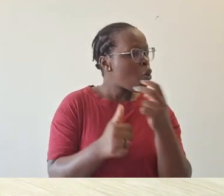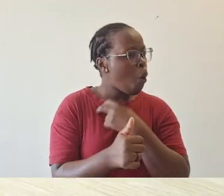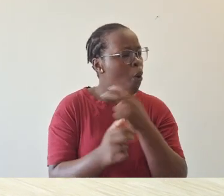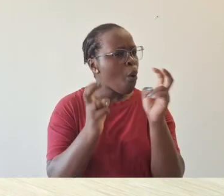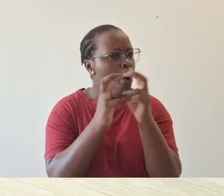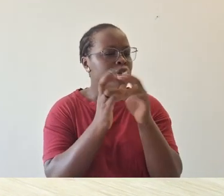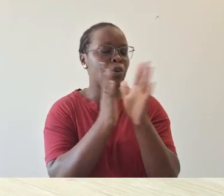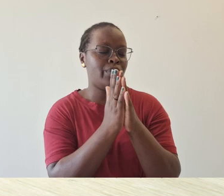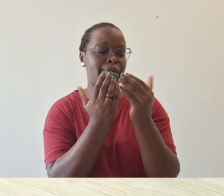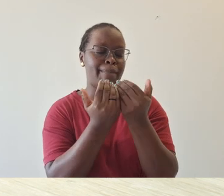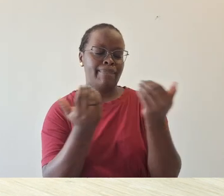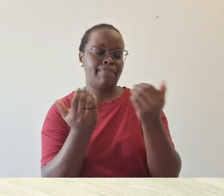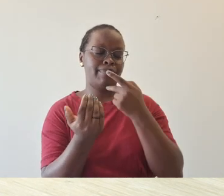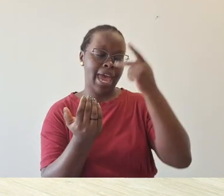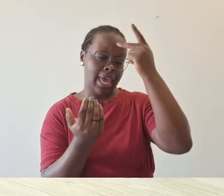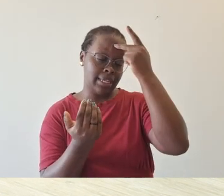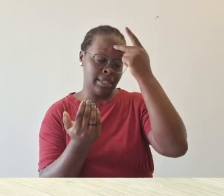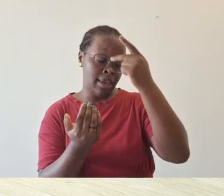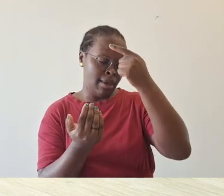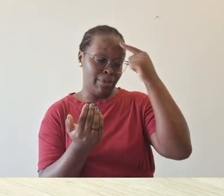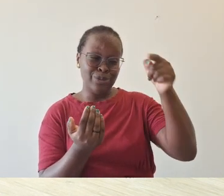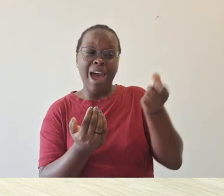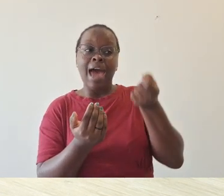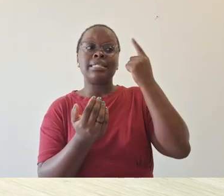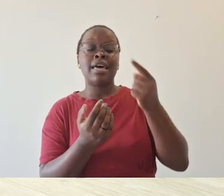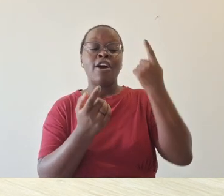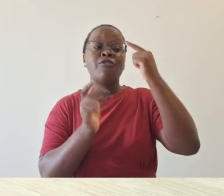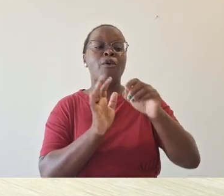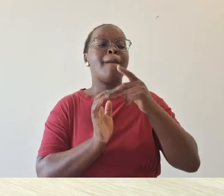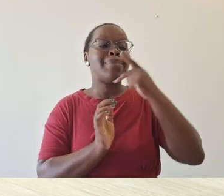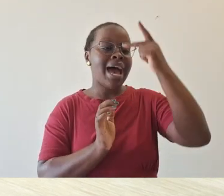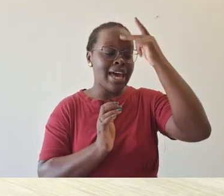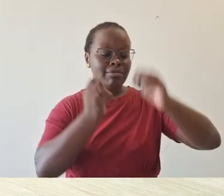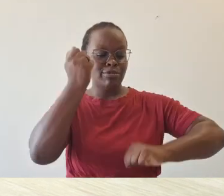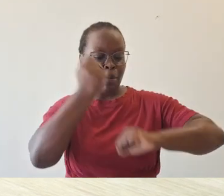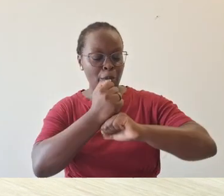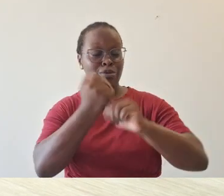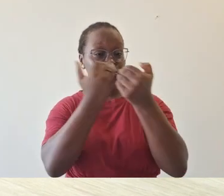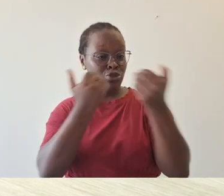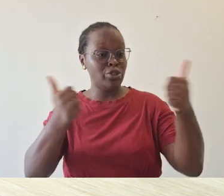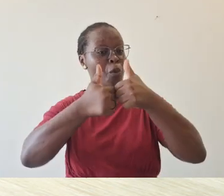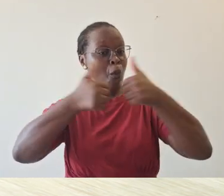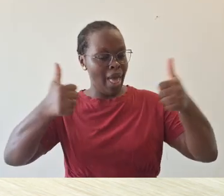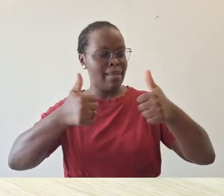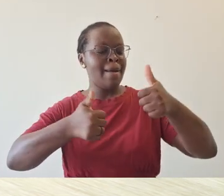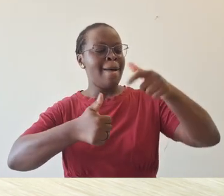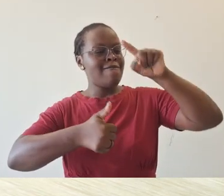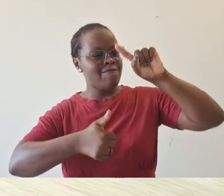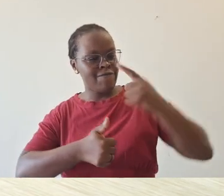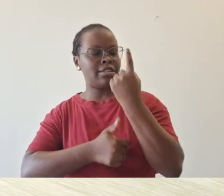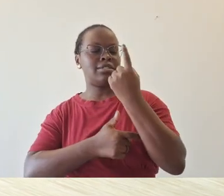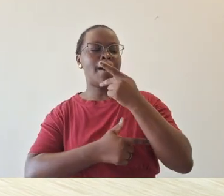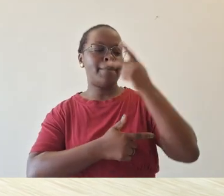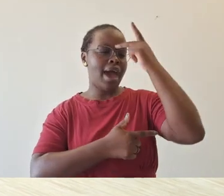a parent to support their child, they need adequate support. But unfortunately, even our communities these days, just maybe because of urbanization and